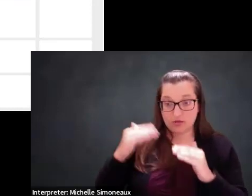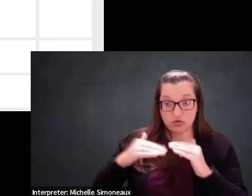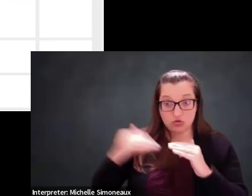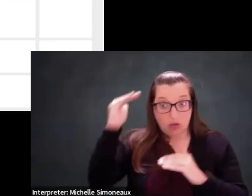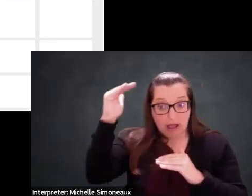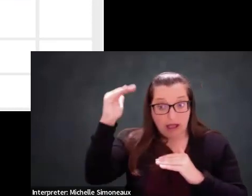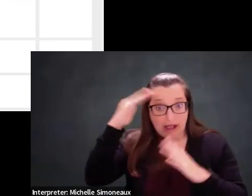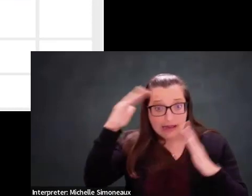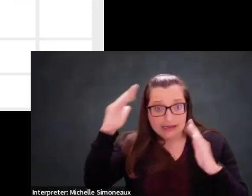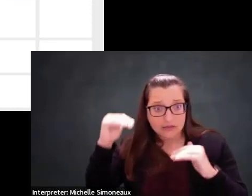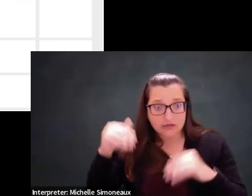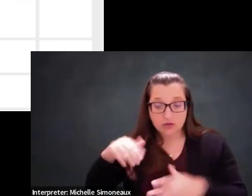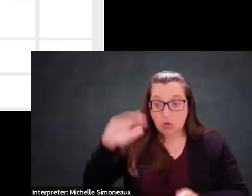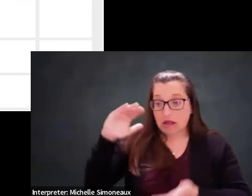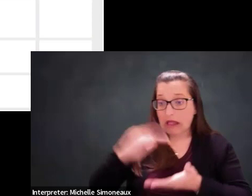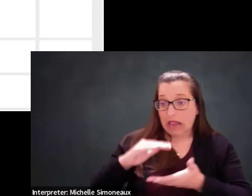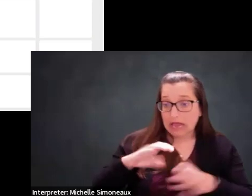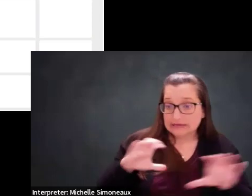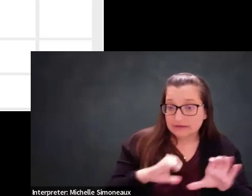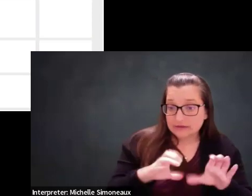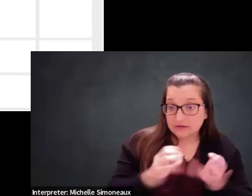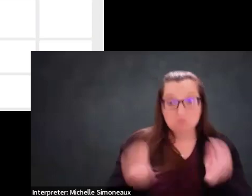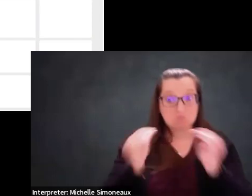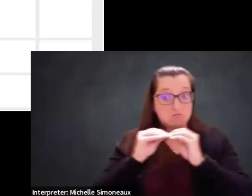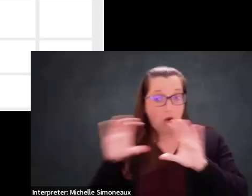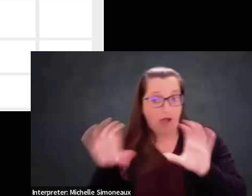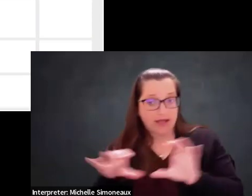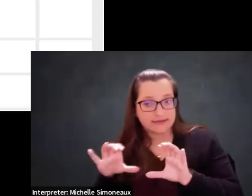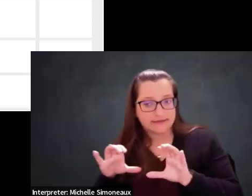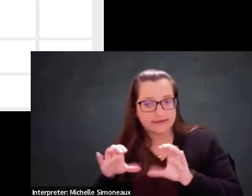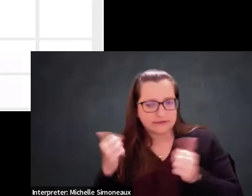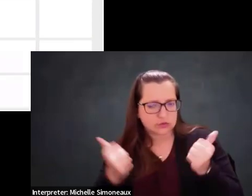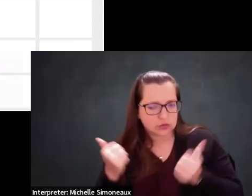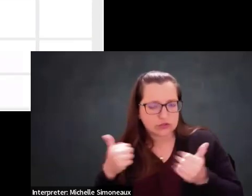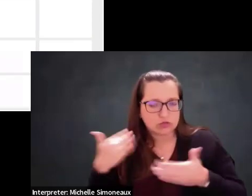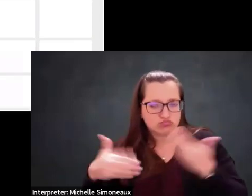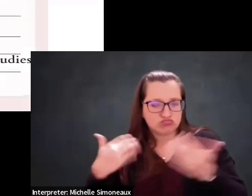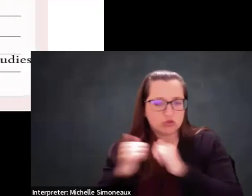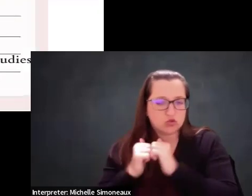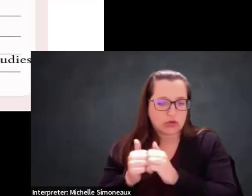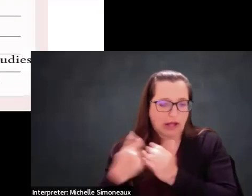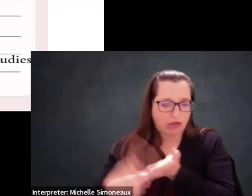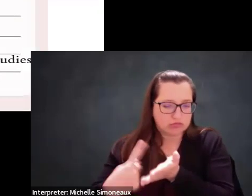it? Do we want to have less activities or more activities? And going through that together.